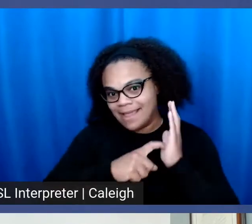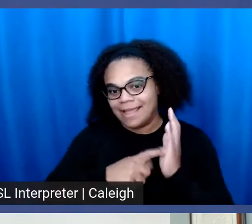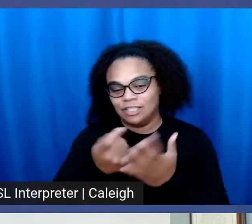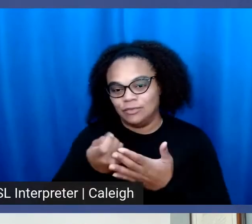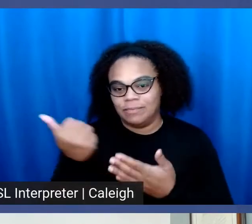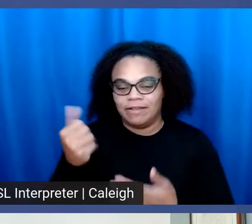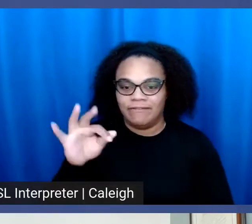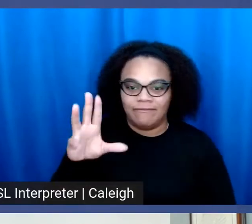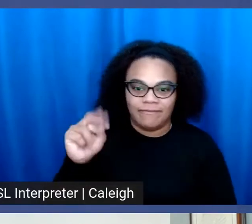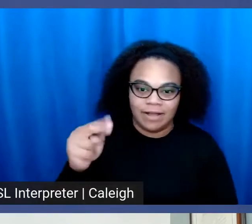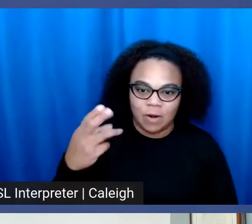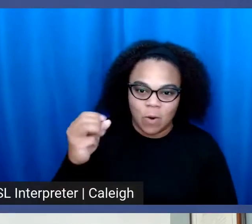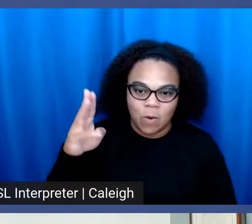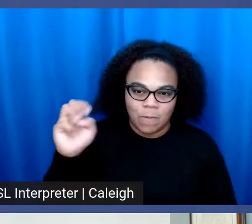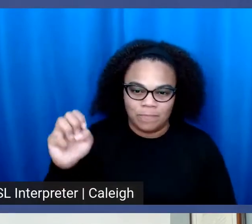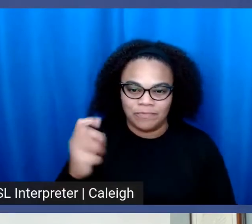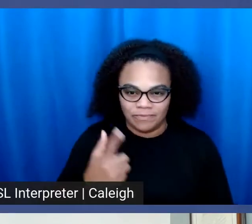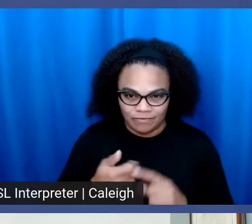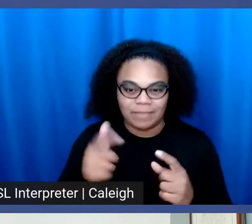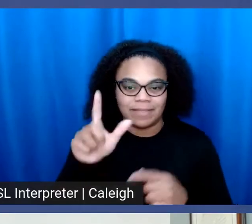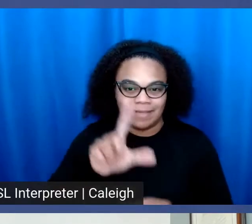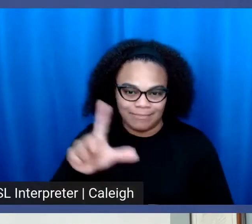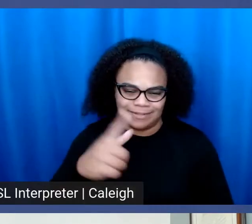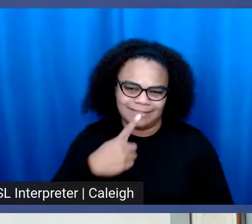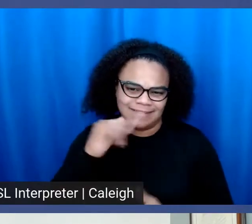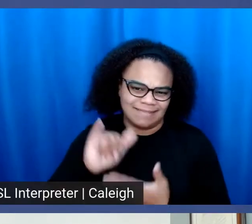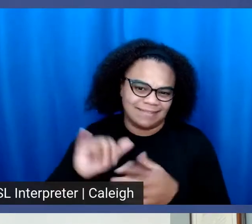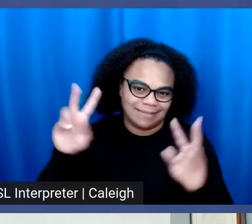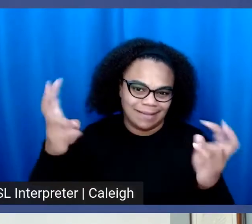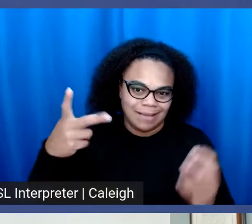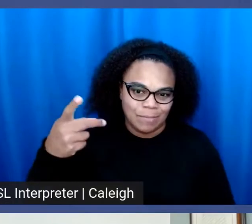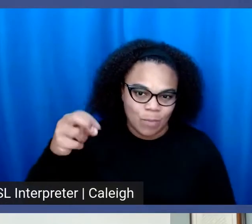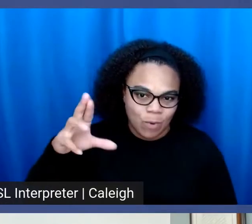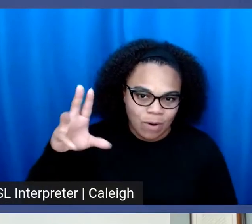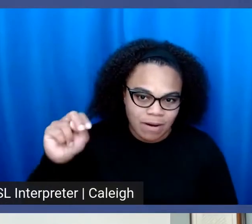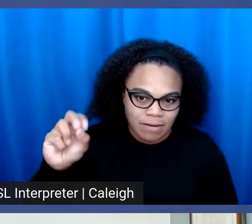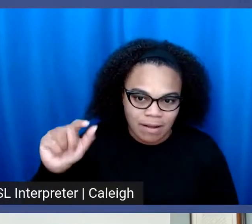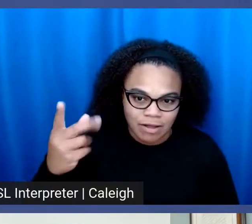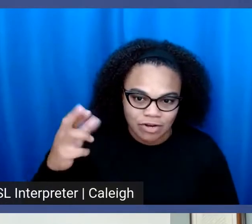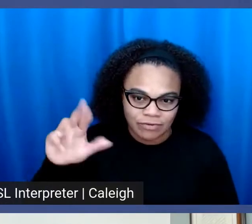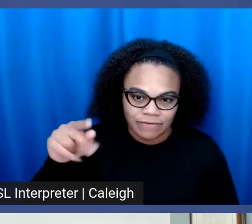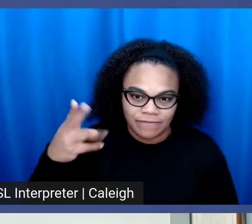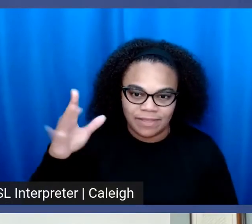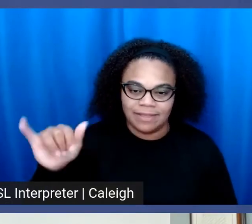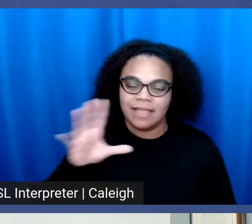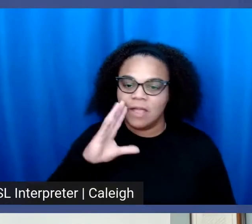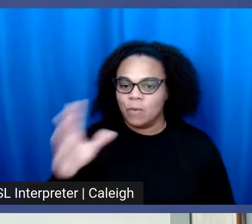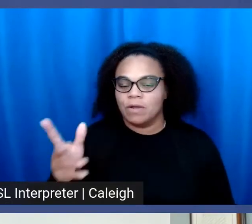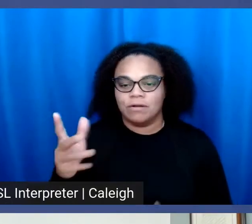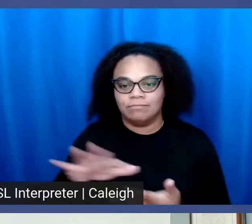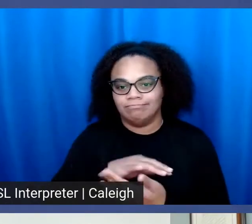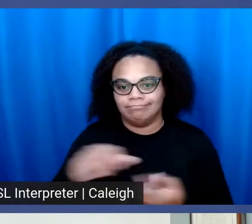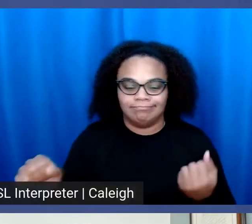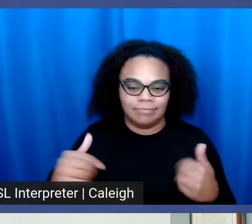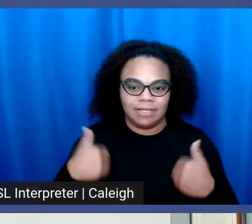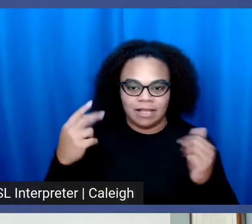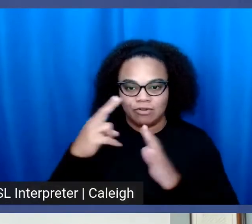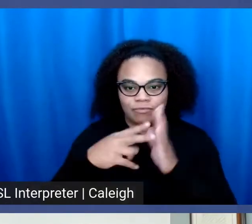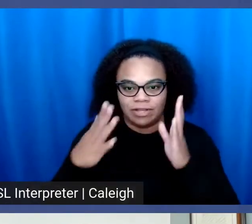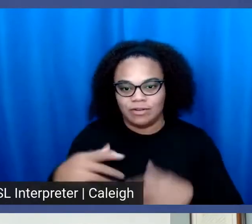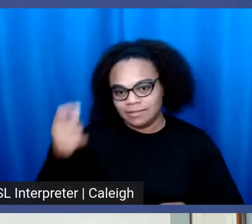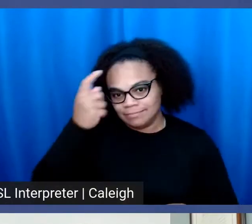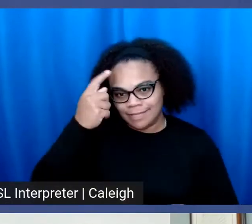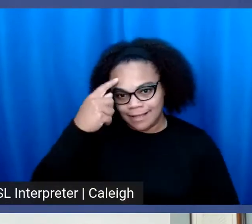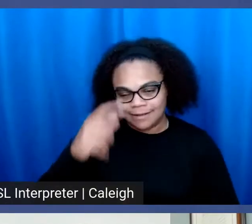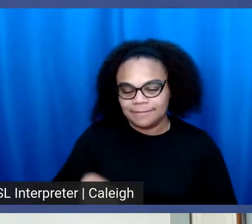pornography. He later in writing claimed that it would debauch the morals of minors to have the book there. I refused to remove it. As